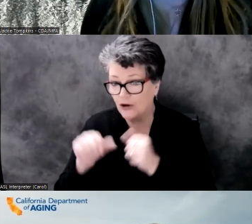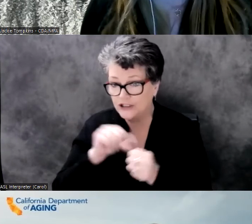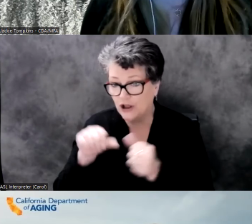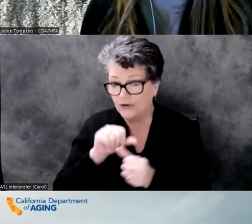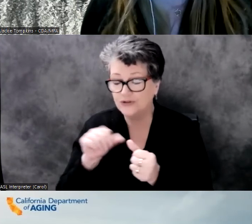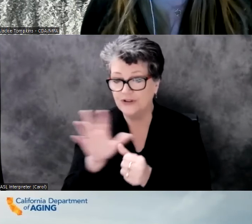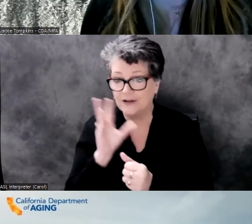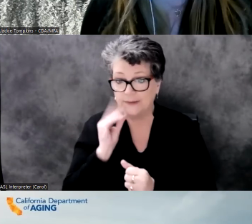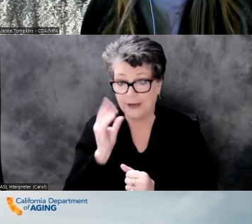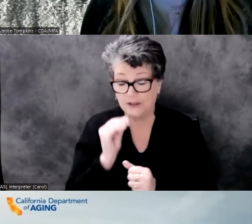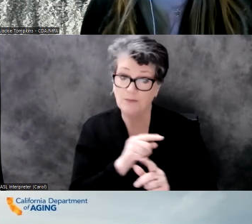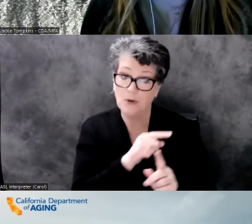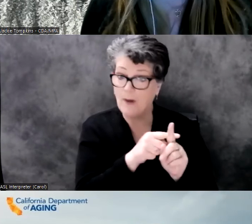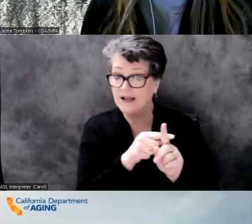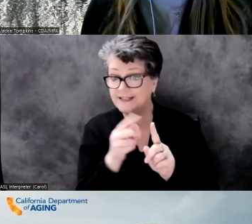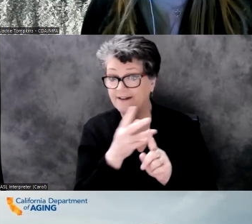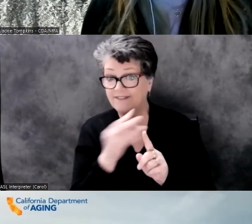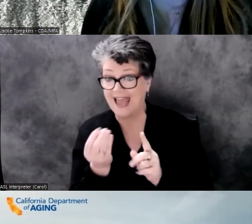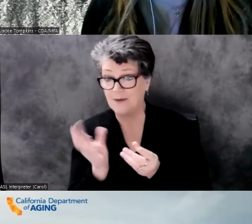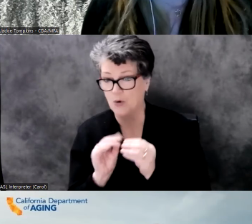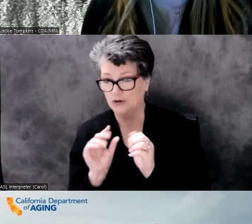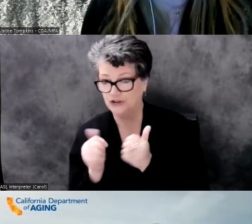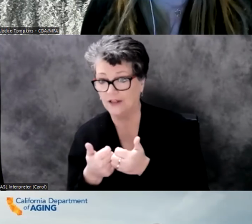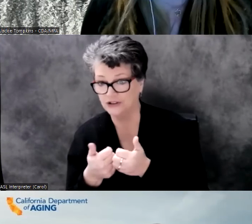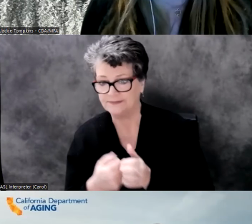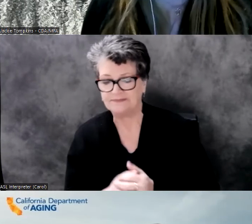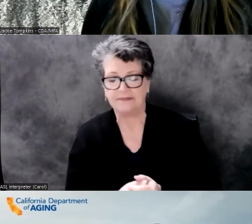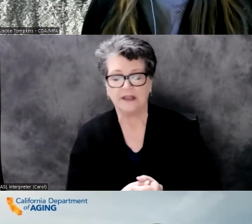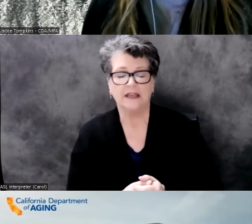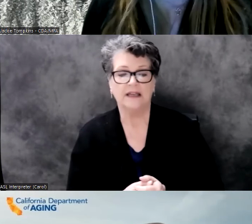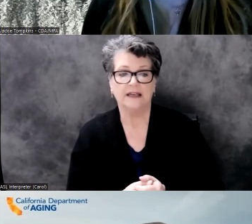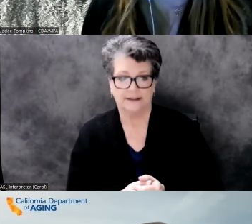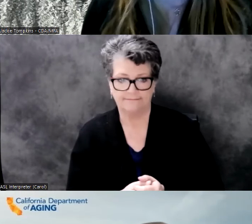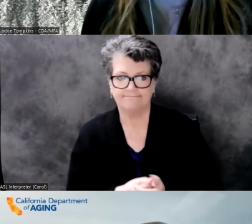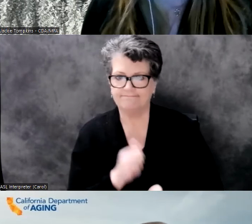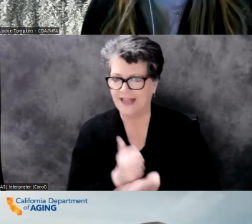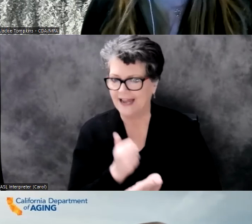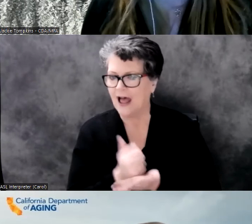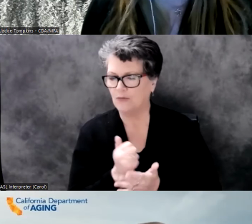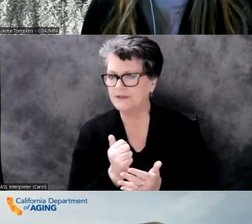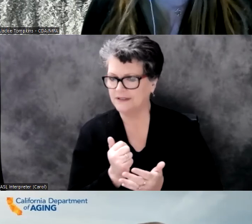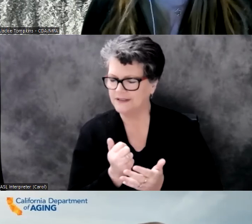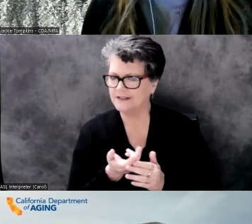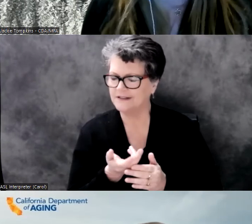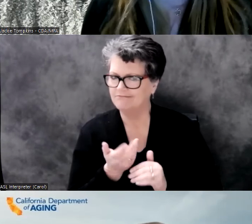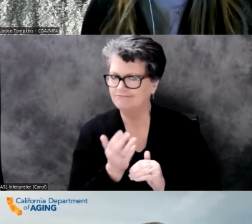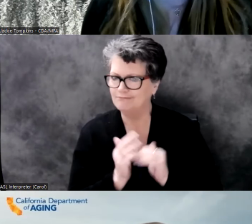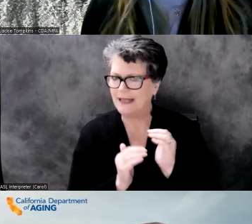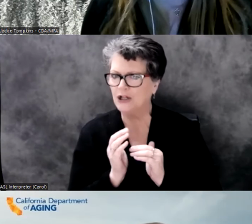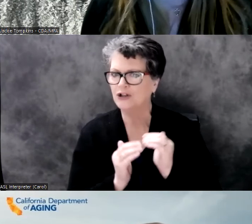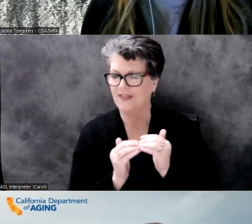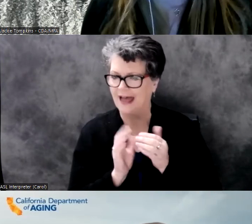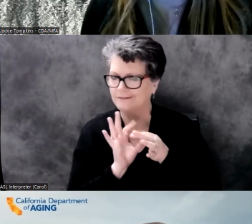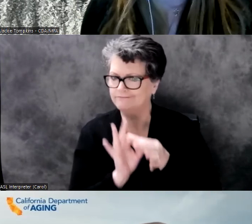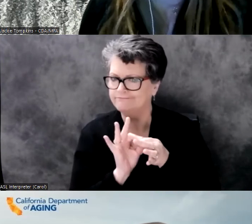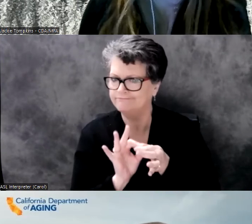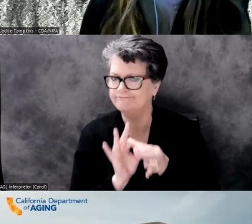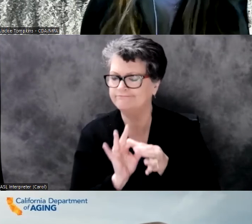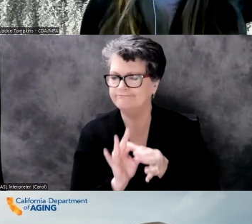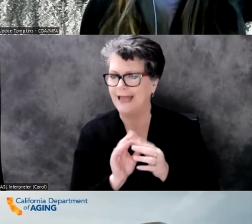experiences, both positive and more challenging. I think that helps build those mentoring and that collaboration.